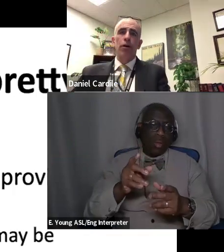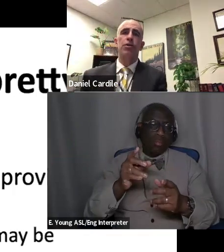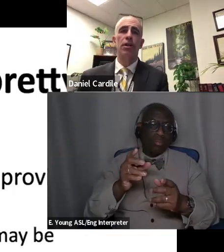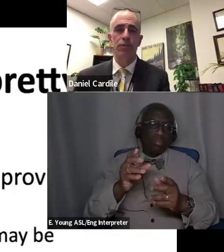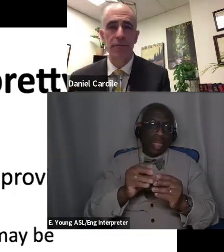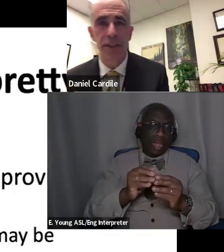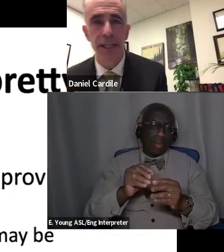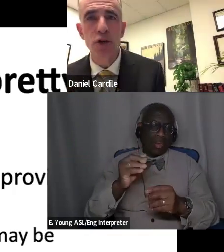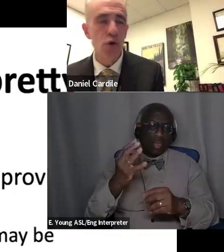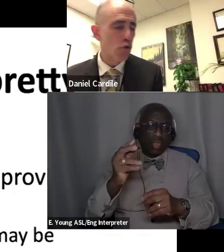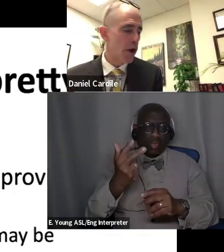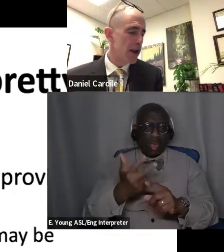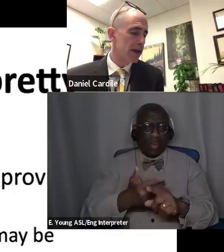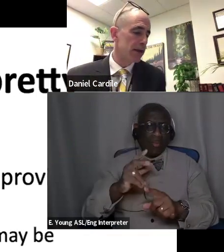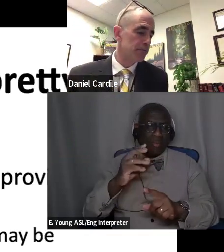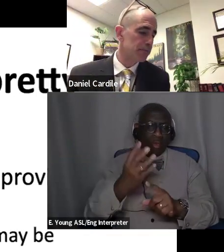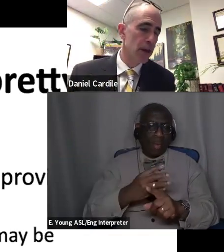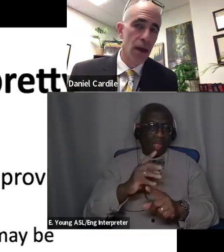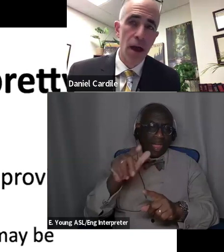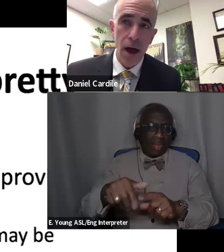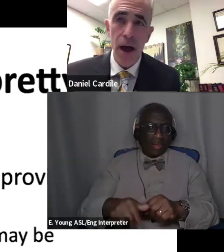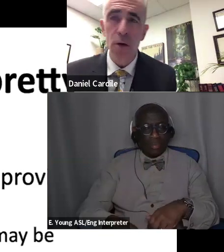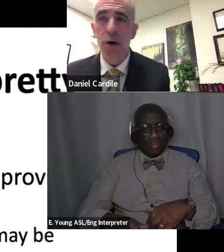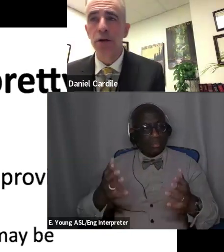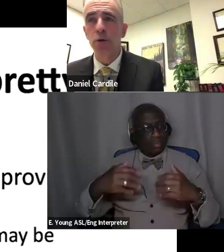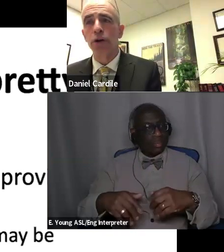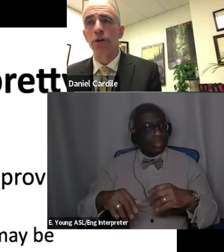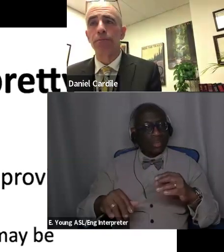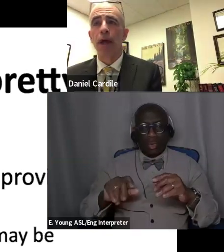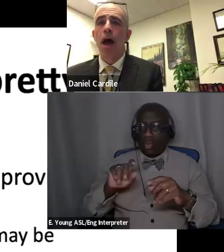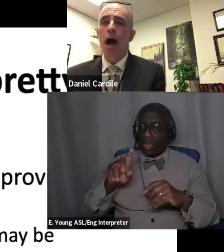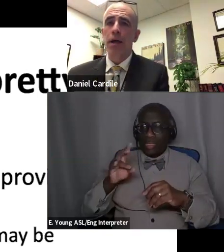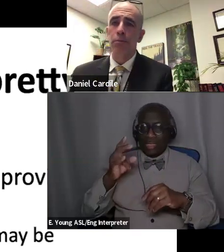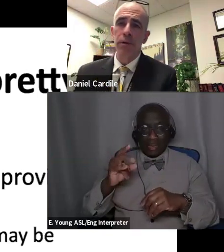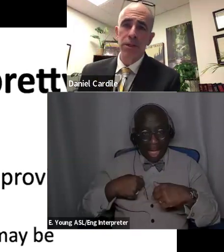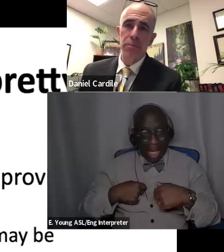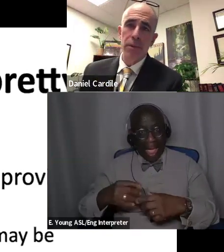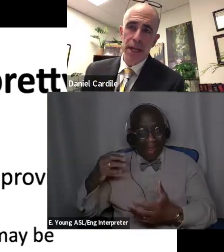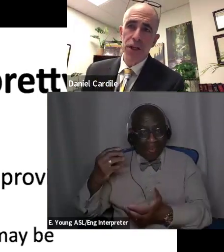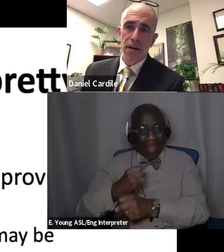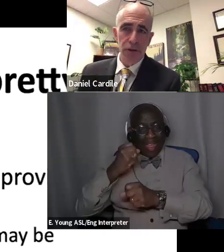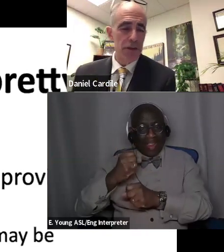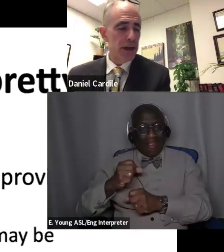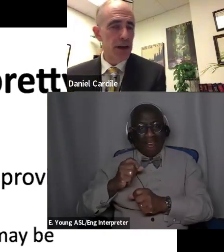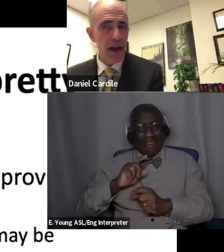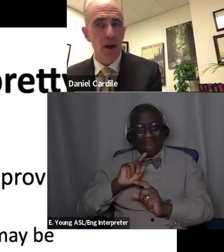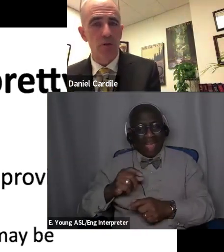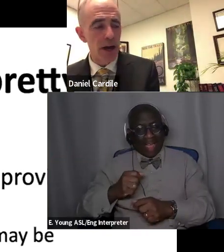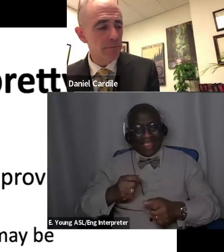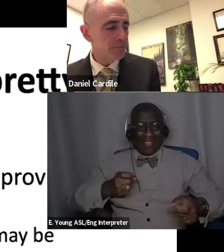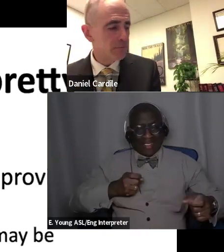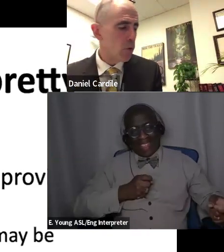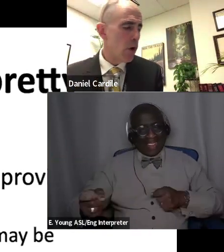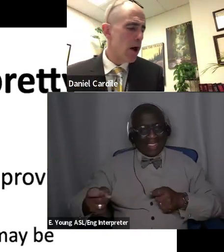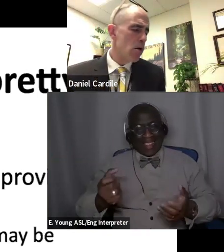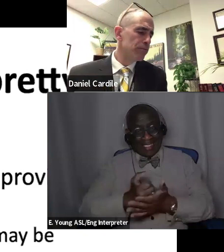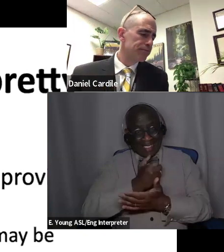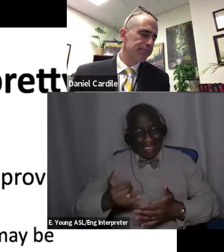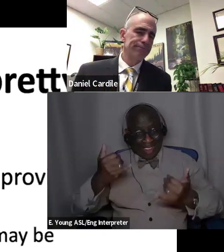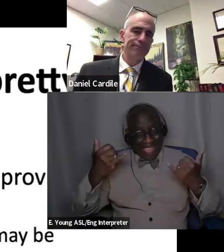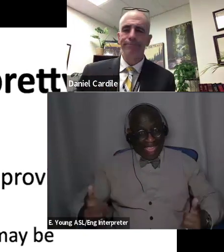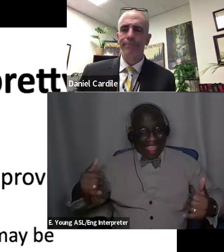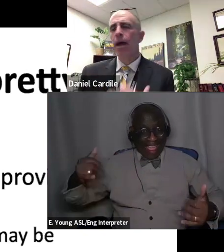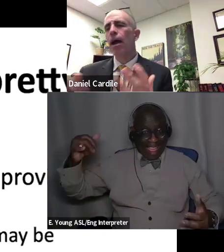All right, question number 17. Hooray! I won an order. I can pretty much manage everything now, right?